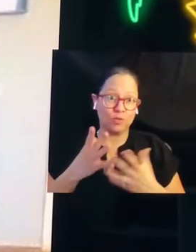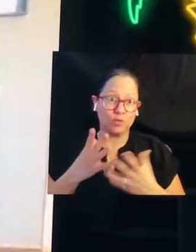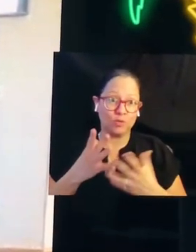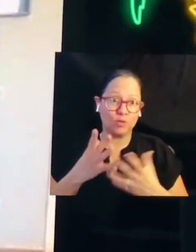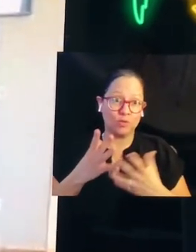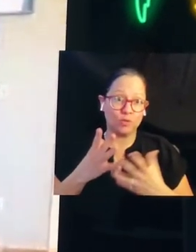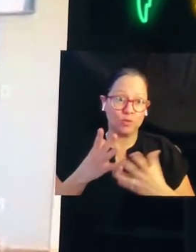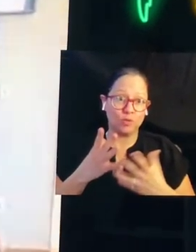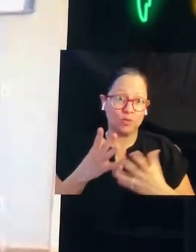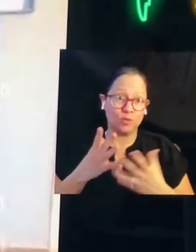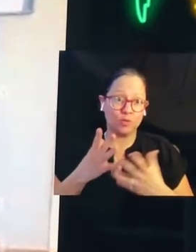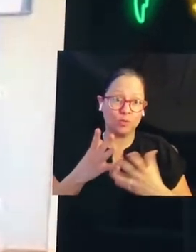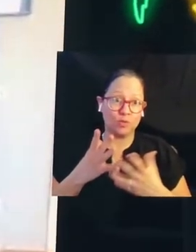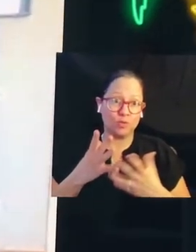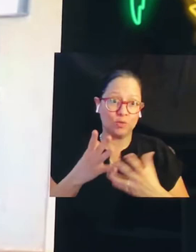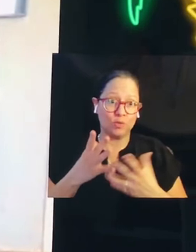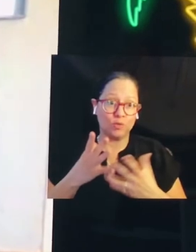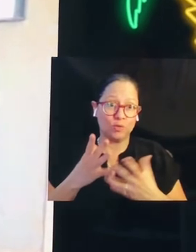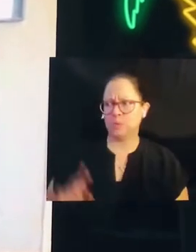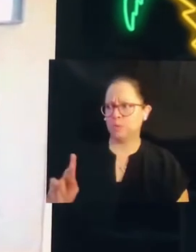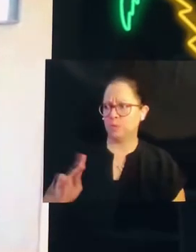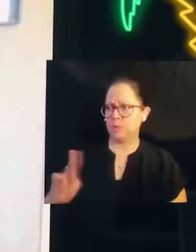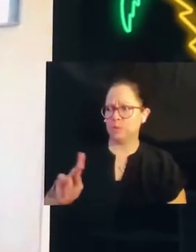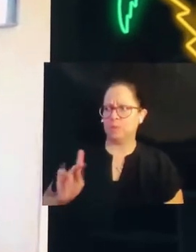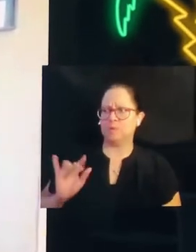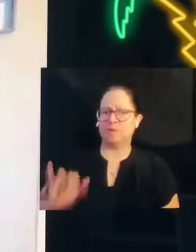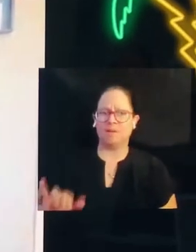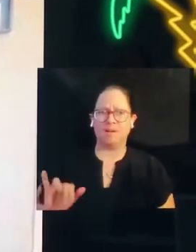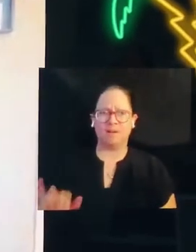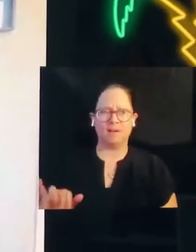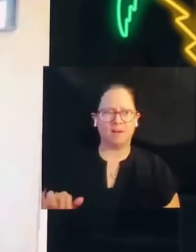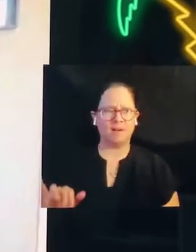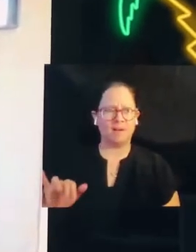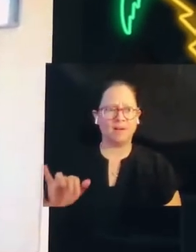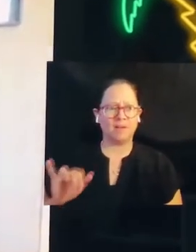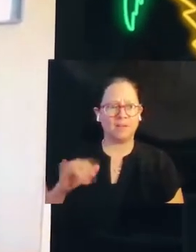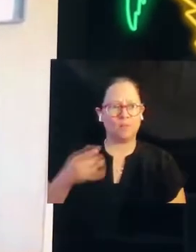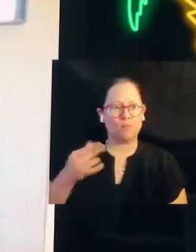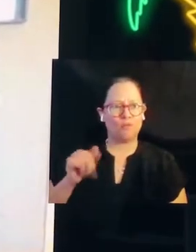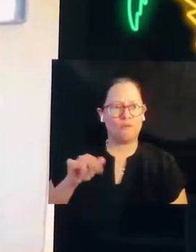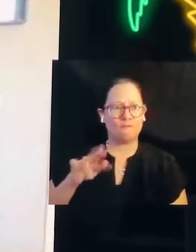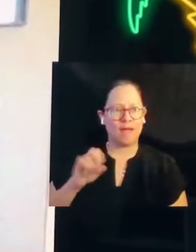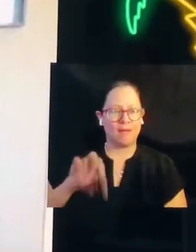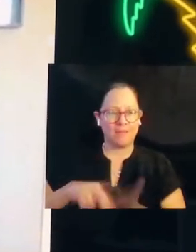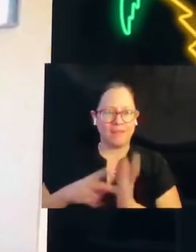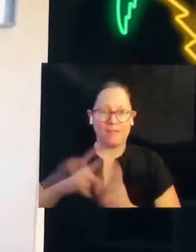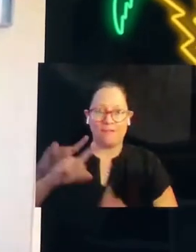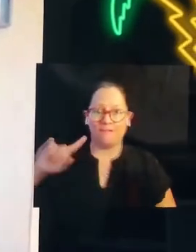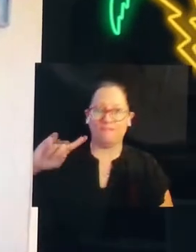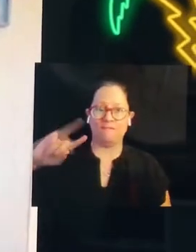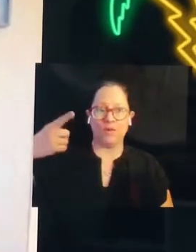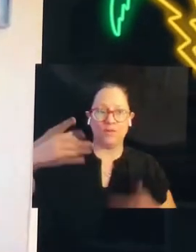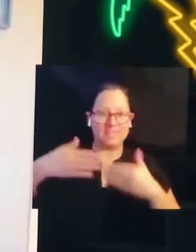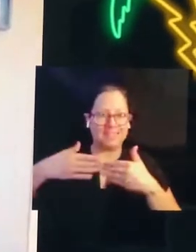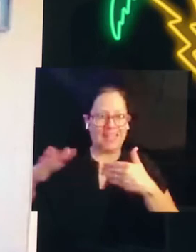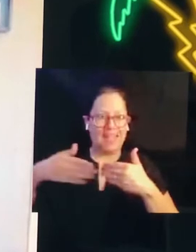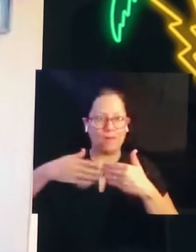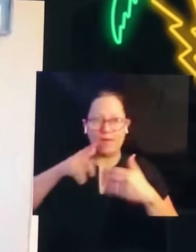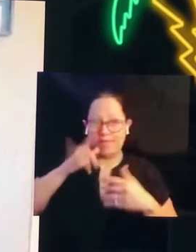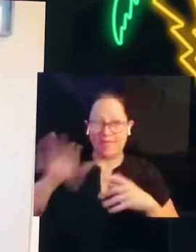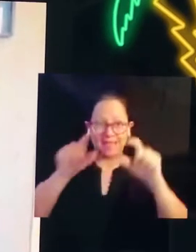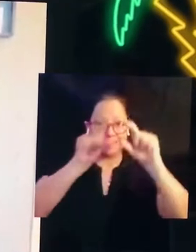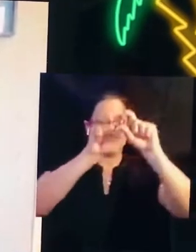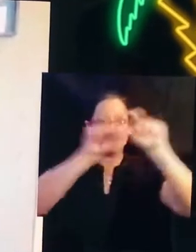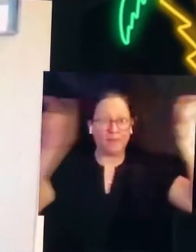That's a really good tip, because that's kind of like your profile on TikTok. That's the first gateway, is that subject line. And so making sure that